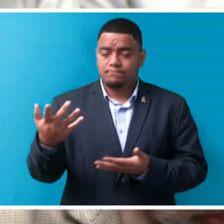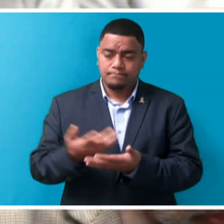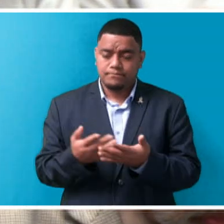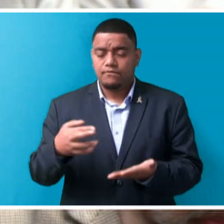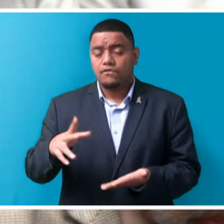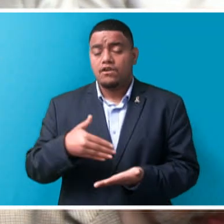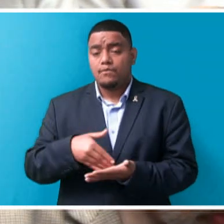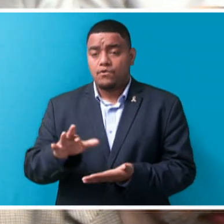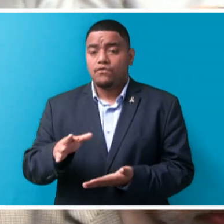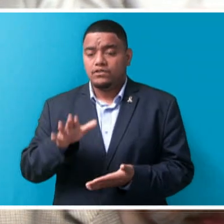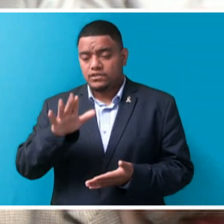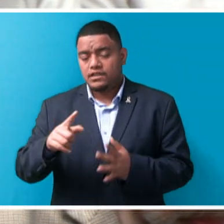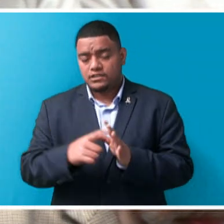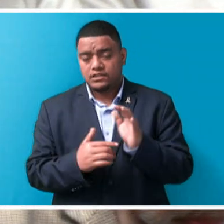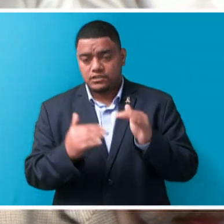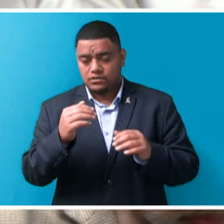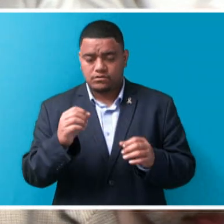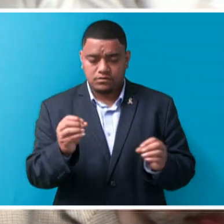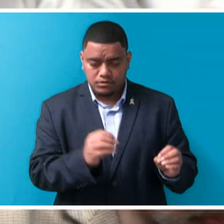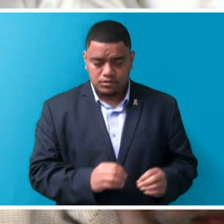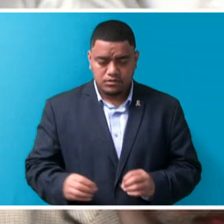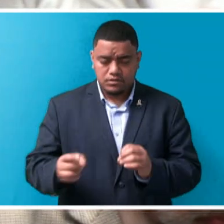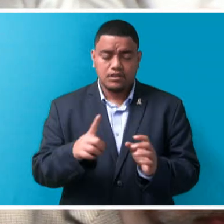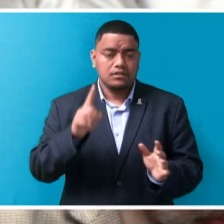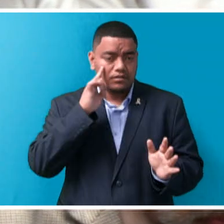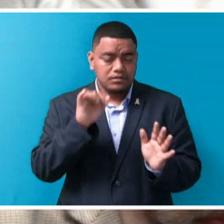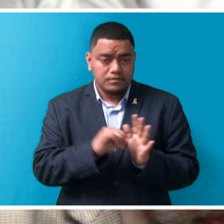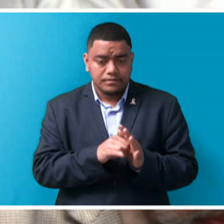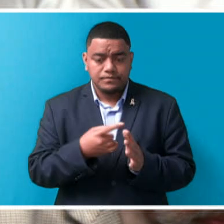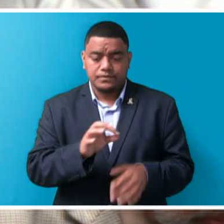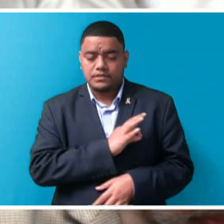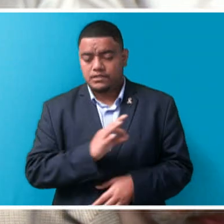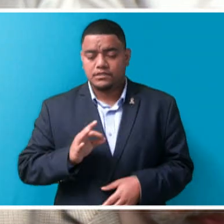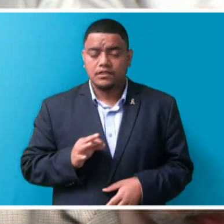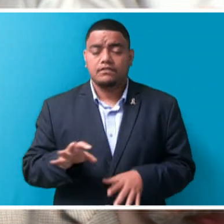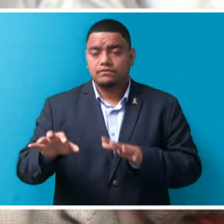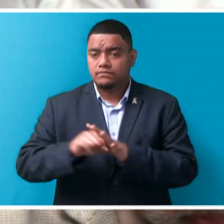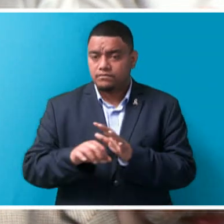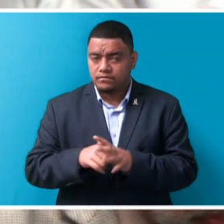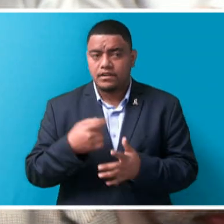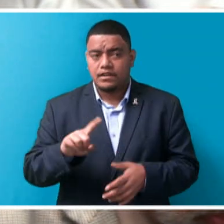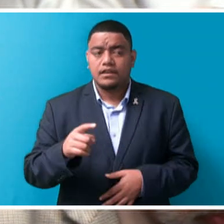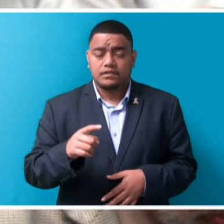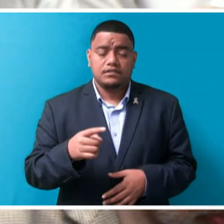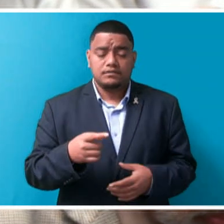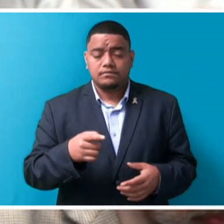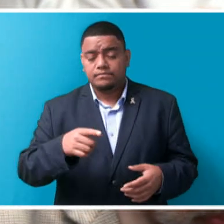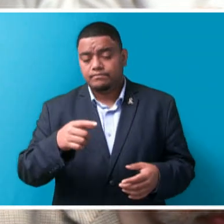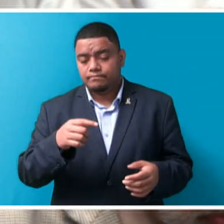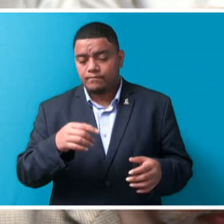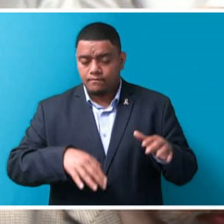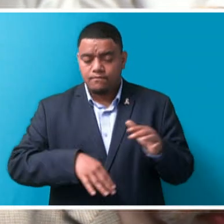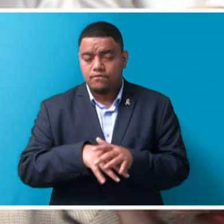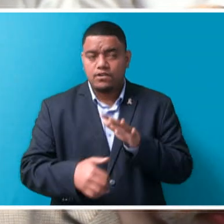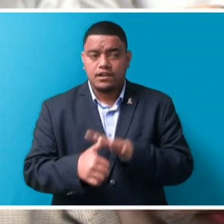child justice organizations, including mandatory notifications regarding staff criminal charges and granting state inspectors full access